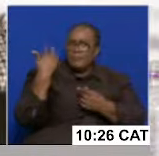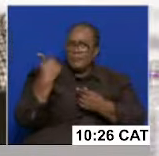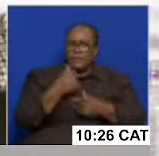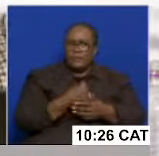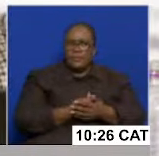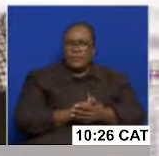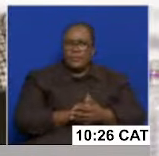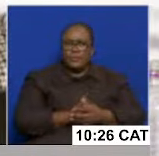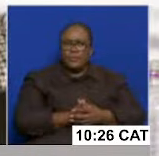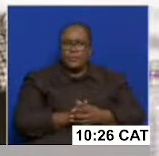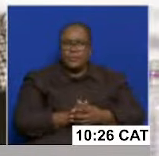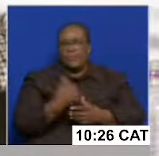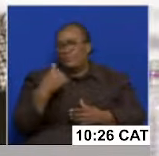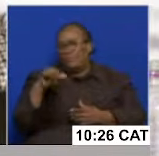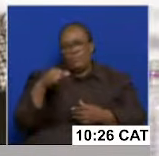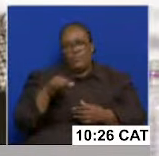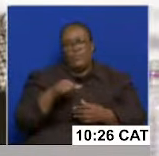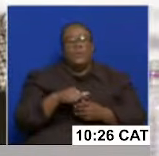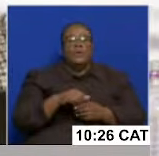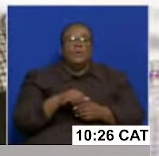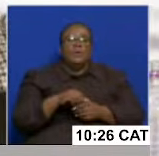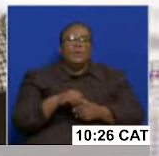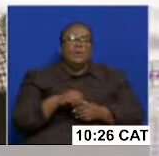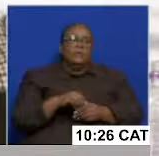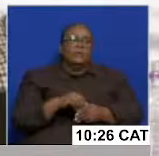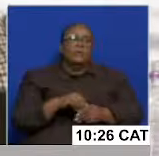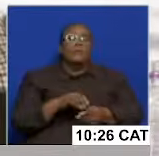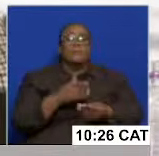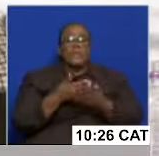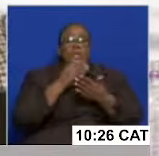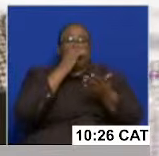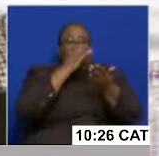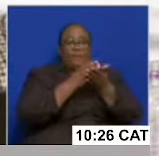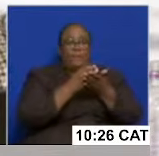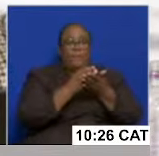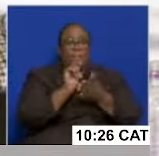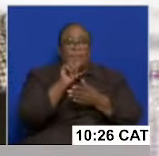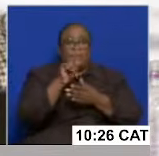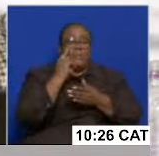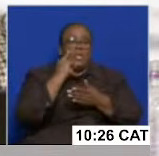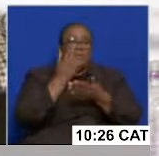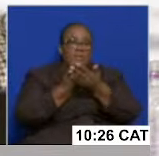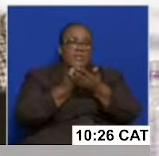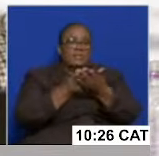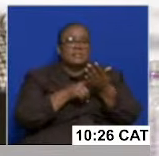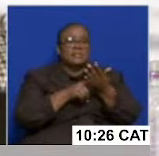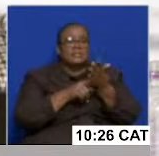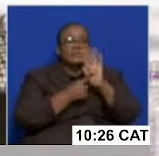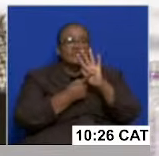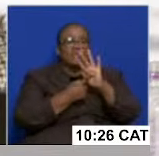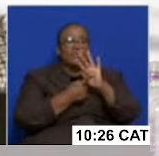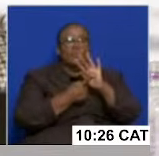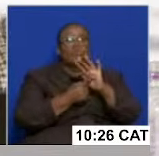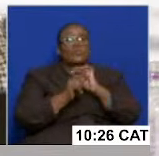No. No. All right. I can confirm for you that evidence has been led that that's the CAS number for the precious stones case.